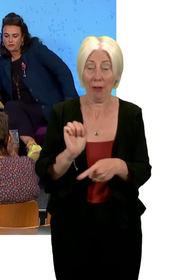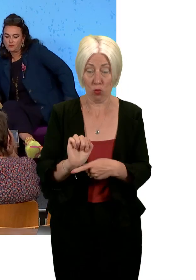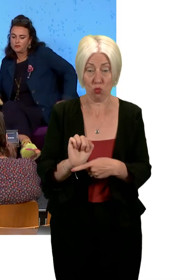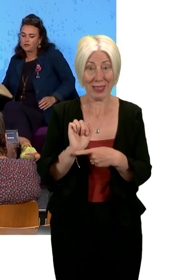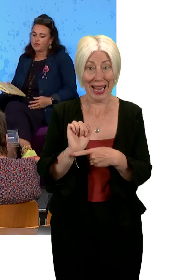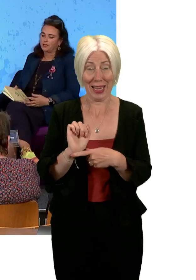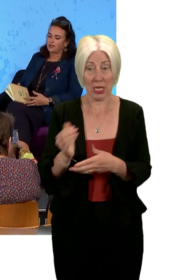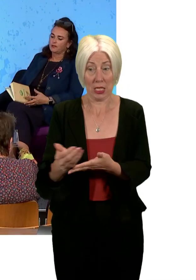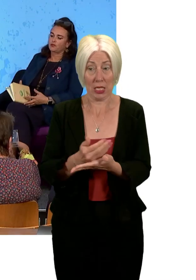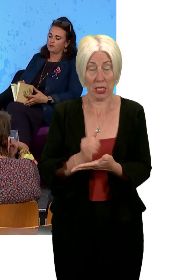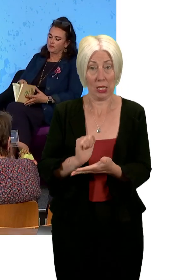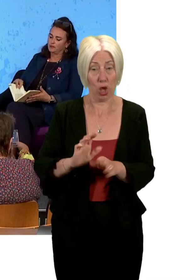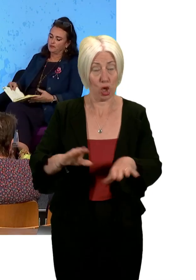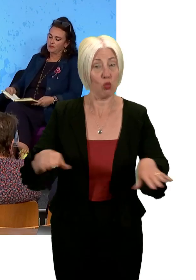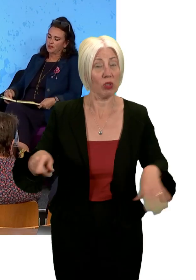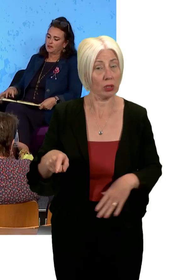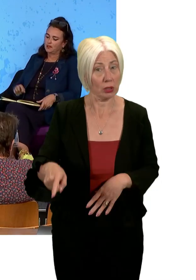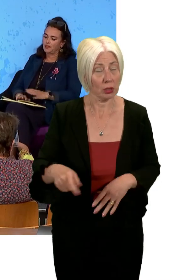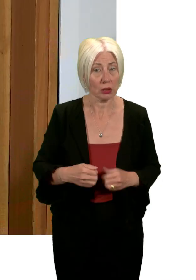children from